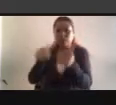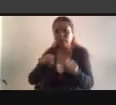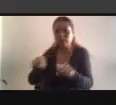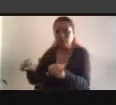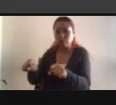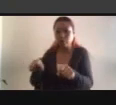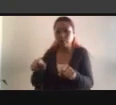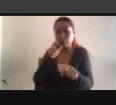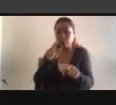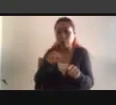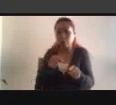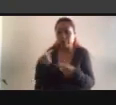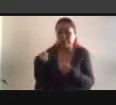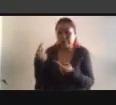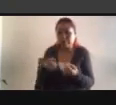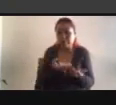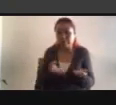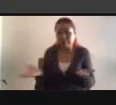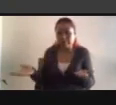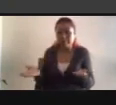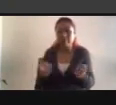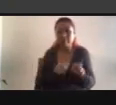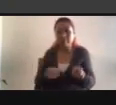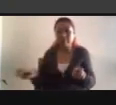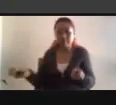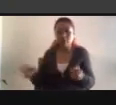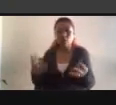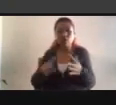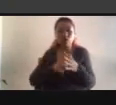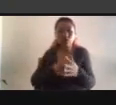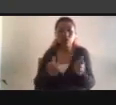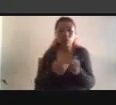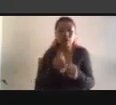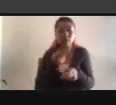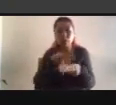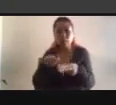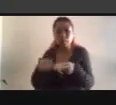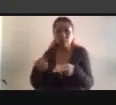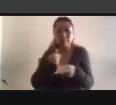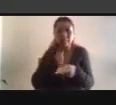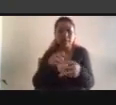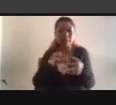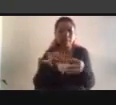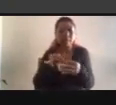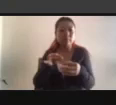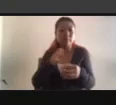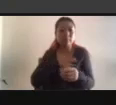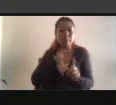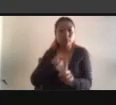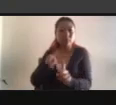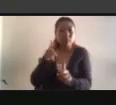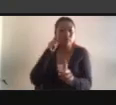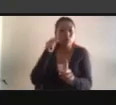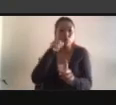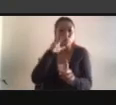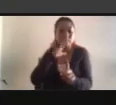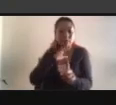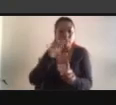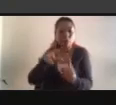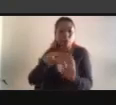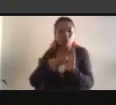today. I wanted to start with just a few remarks on my own perspectives on the changing role of women in space